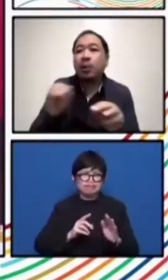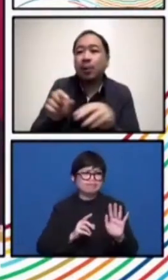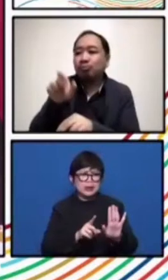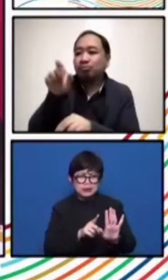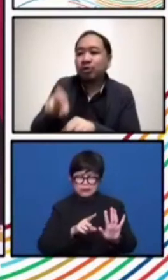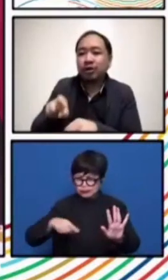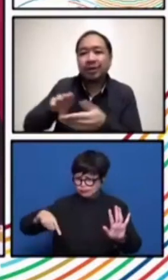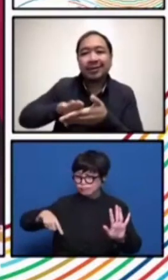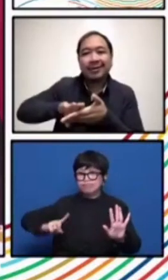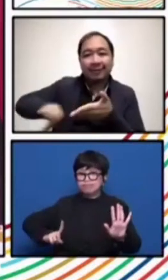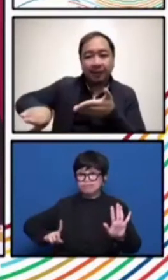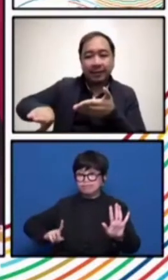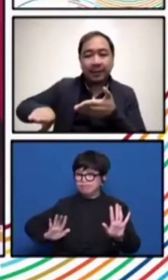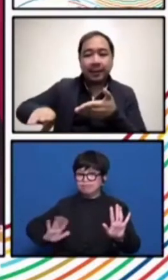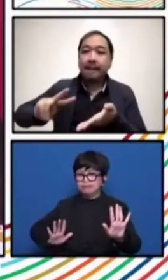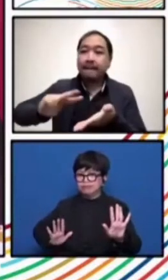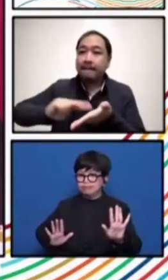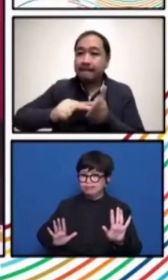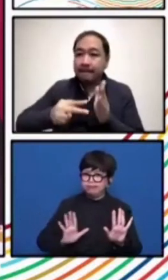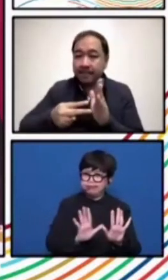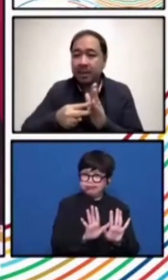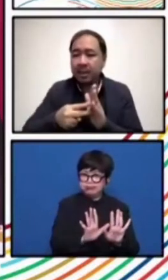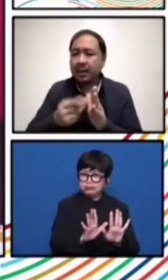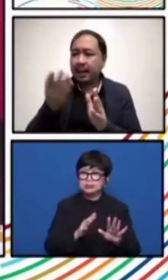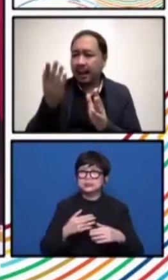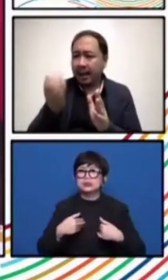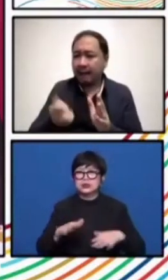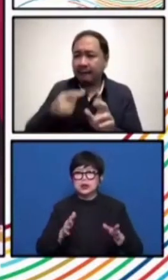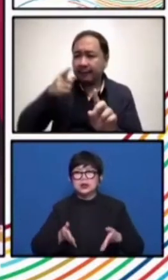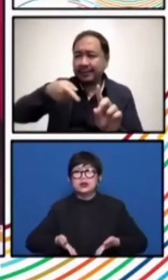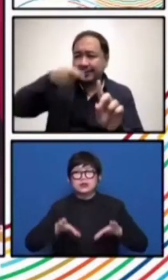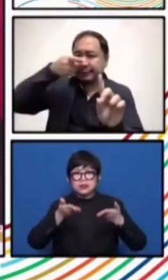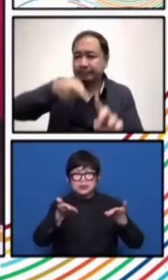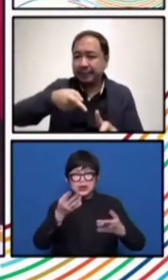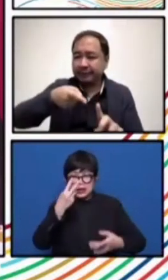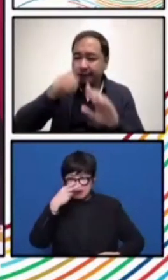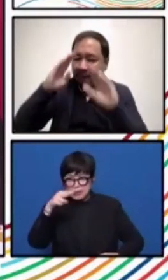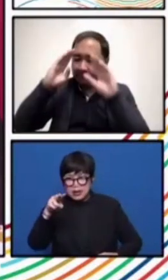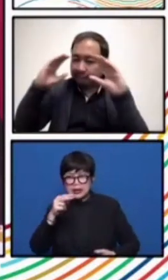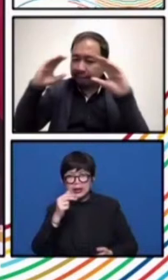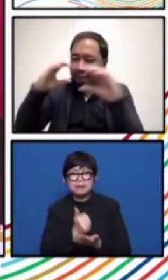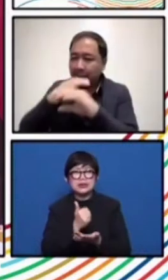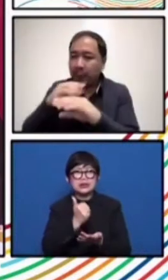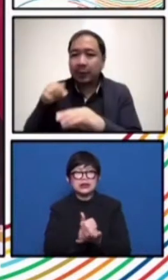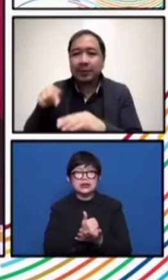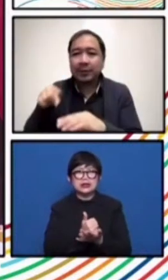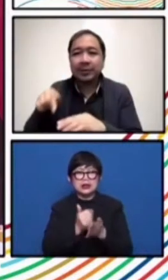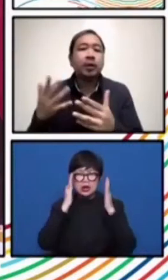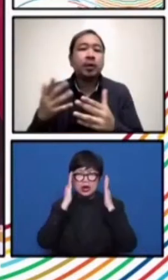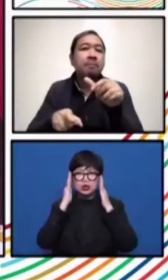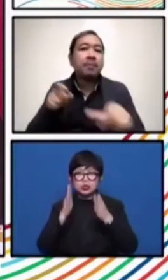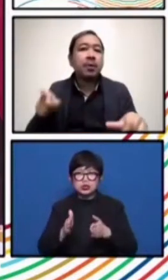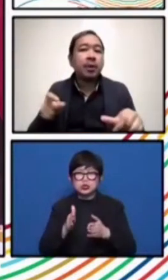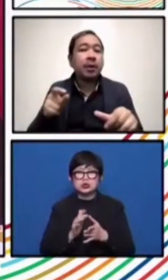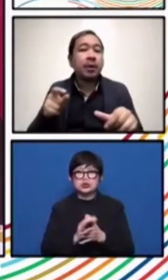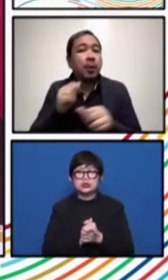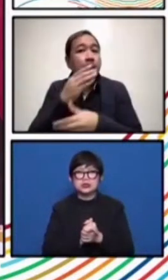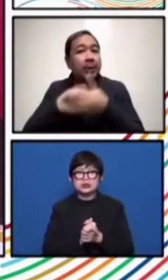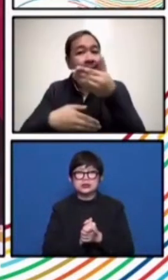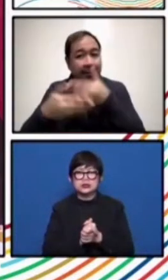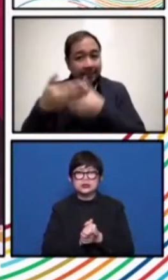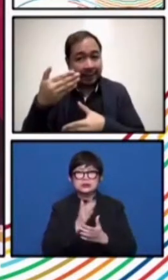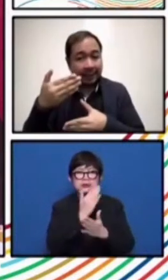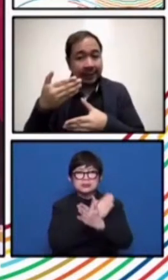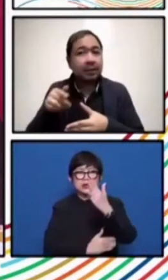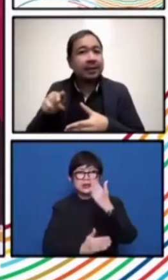giving specific um attention to to people living with a disability and that is what